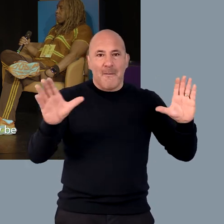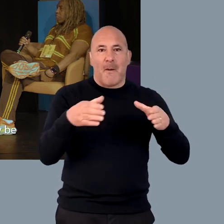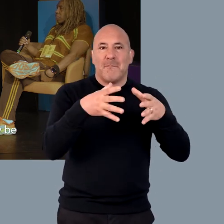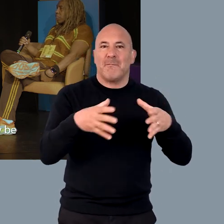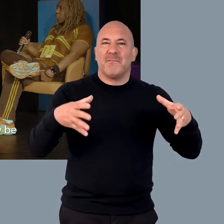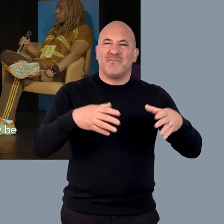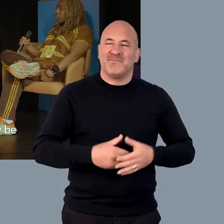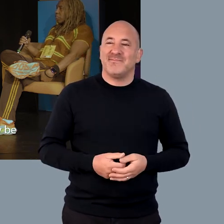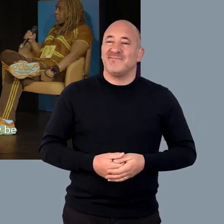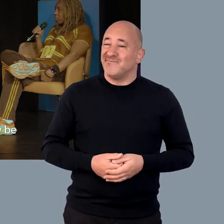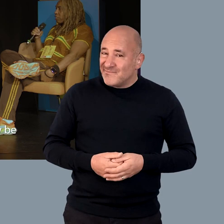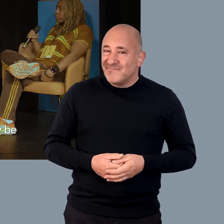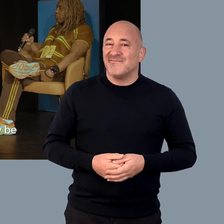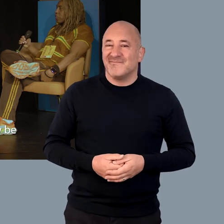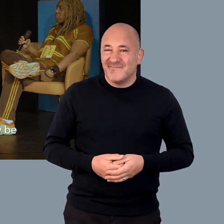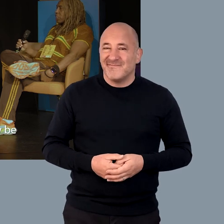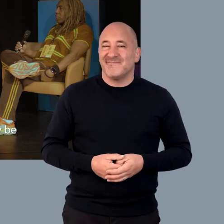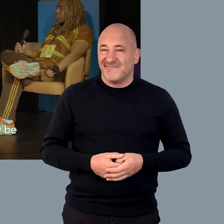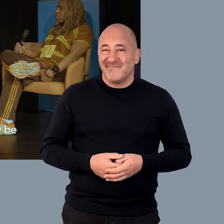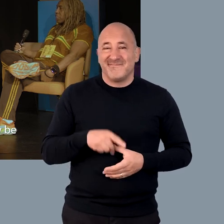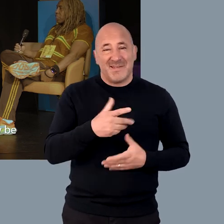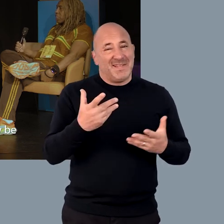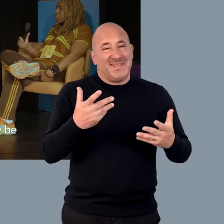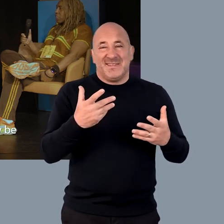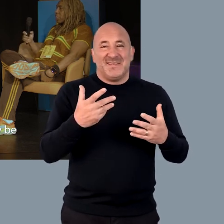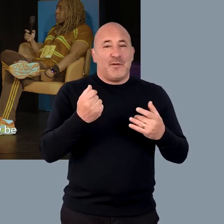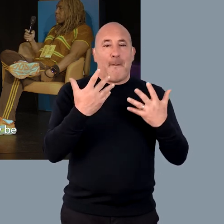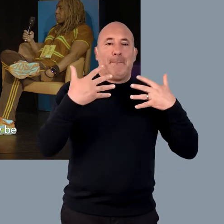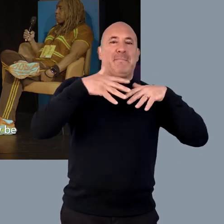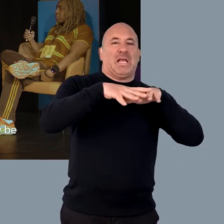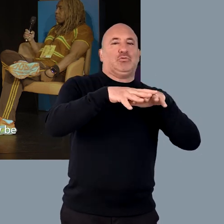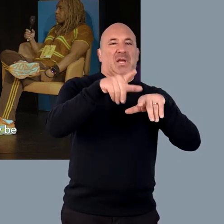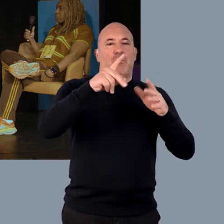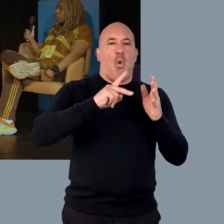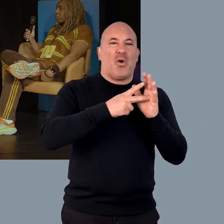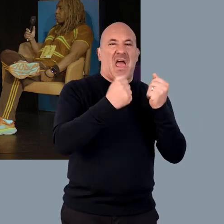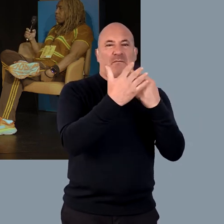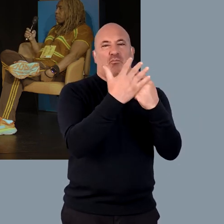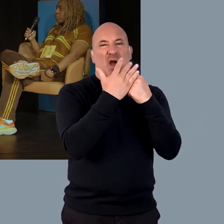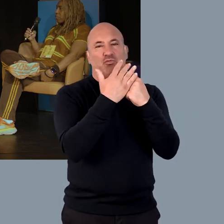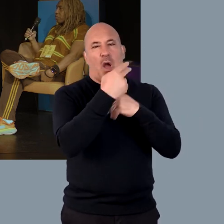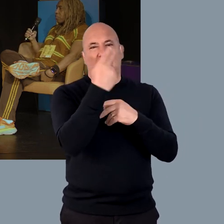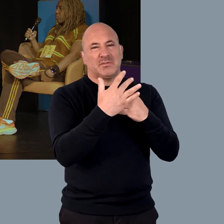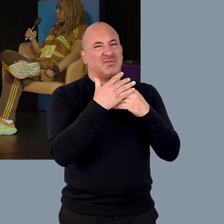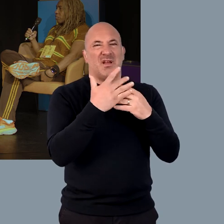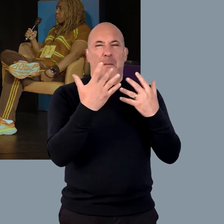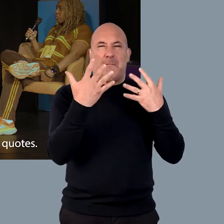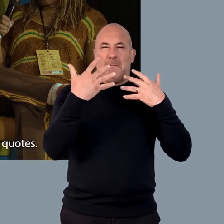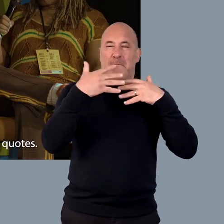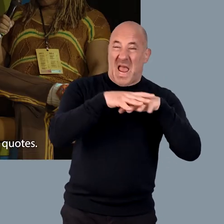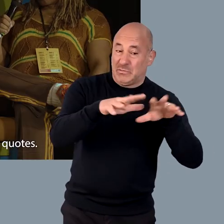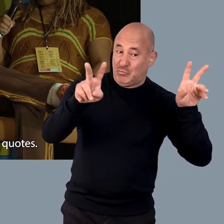increase the voices But maybe that's not necessarily a pressure for Mainstream